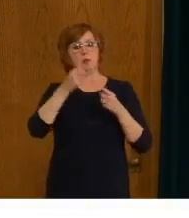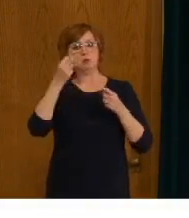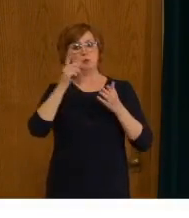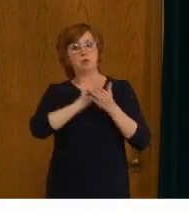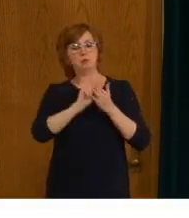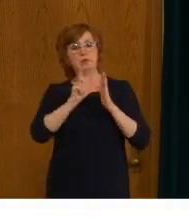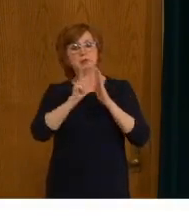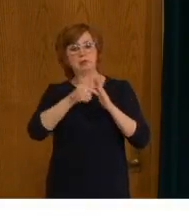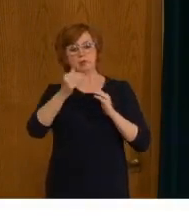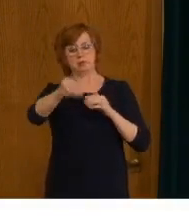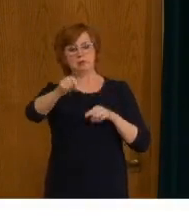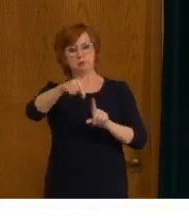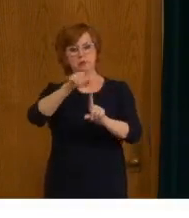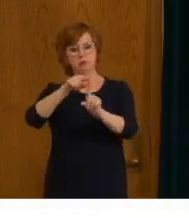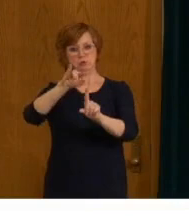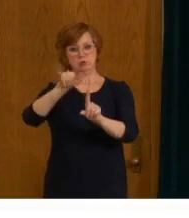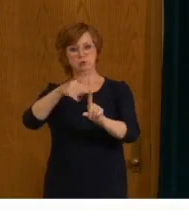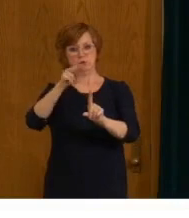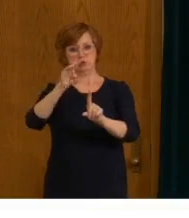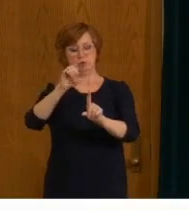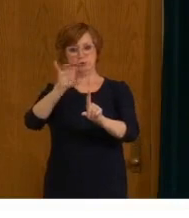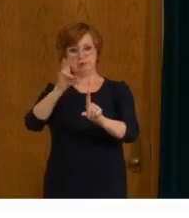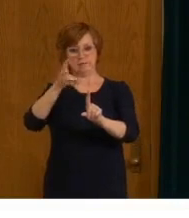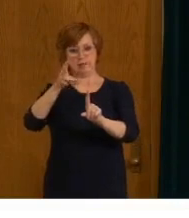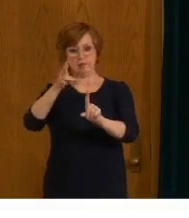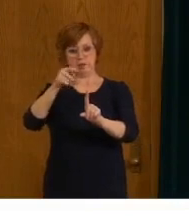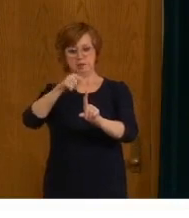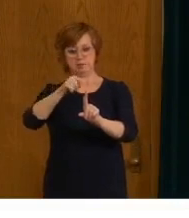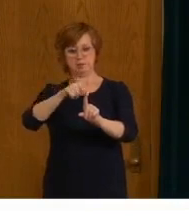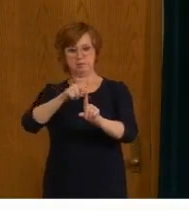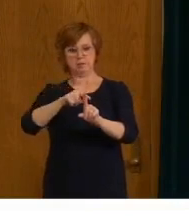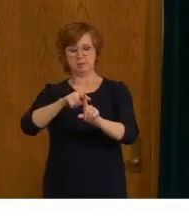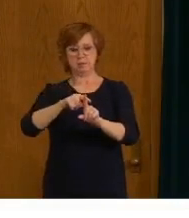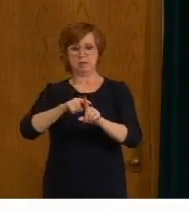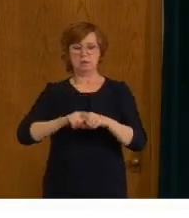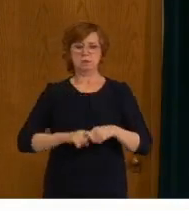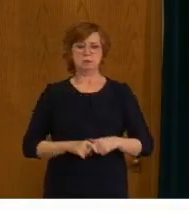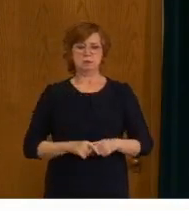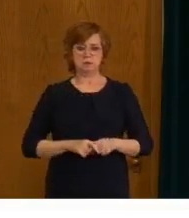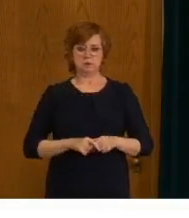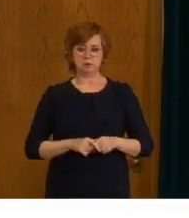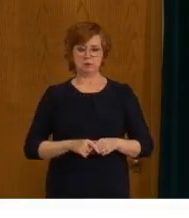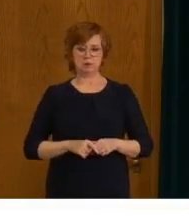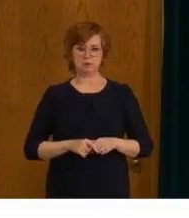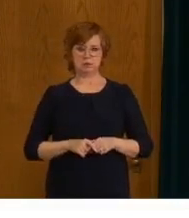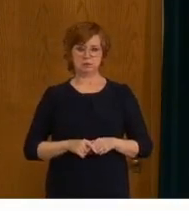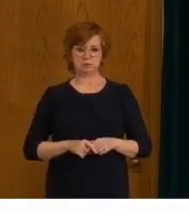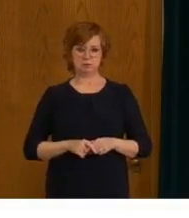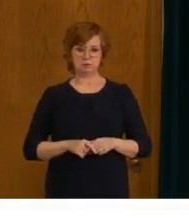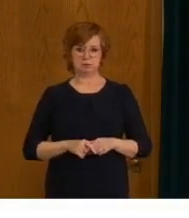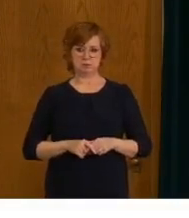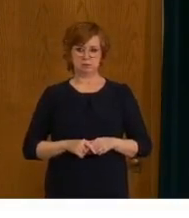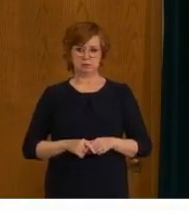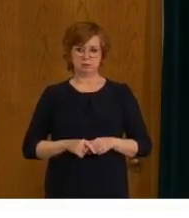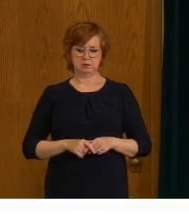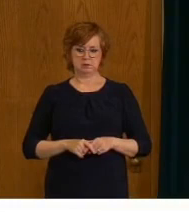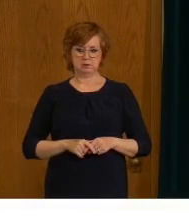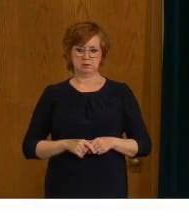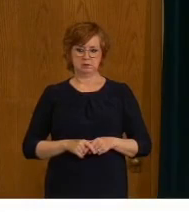at their eligibility on either of those two categories, and if they choose to get AstraZeneca, that should be